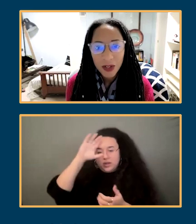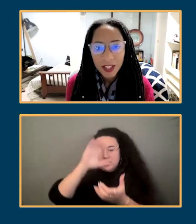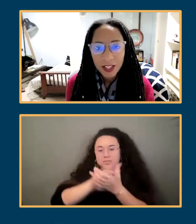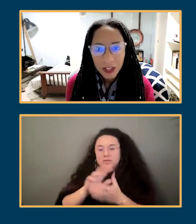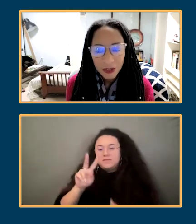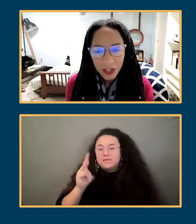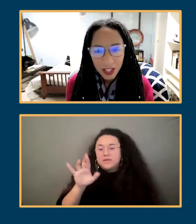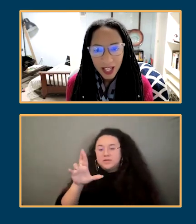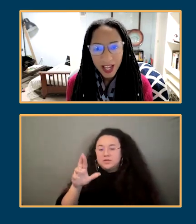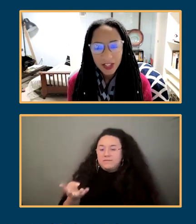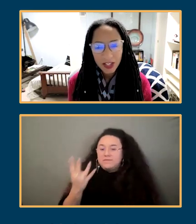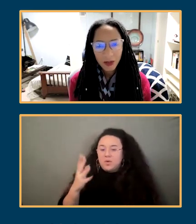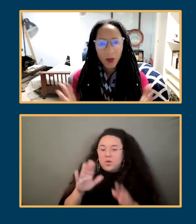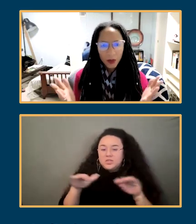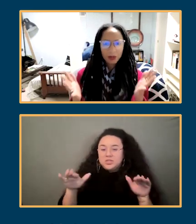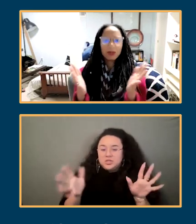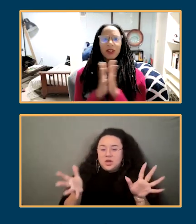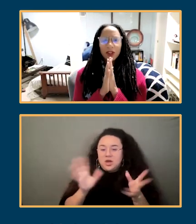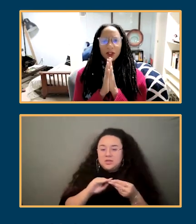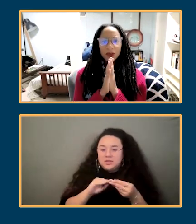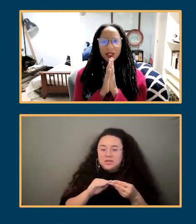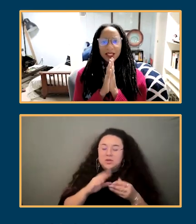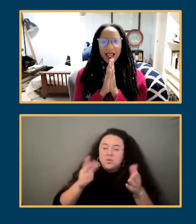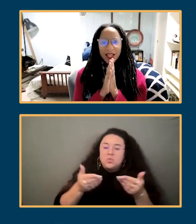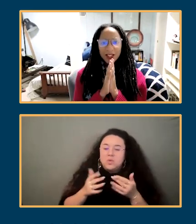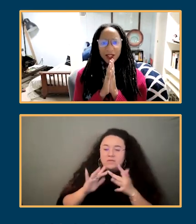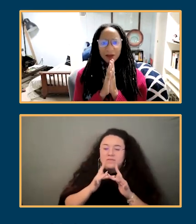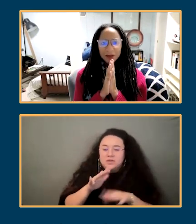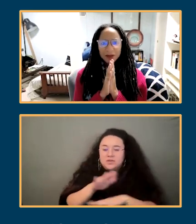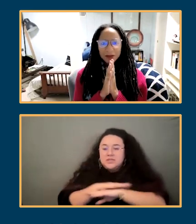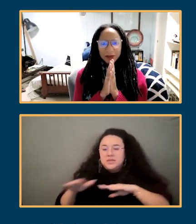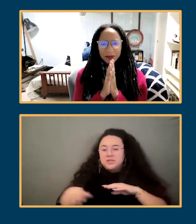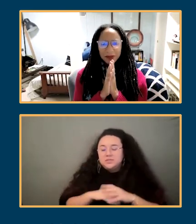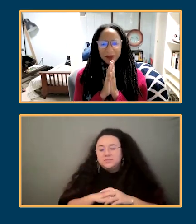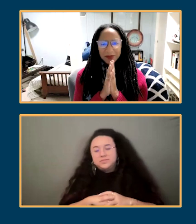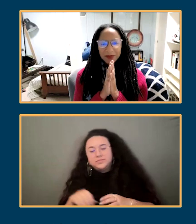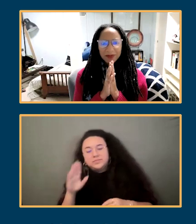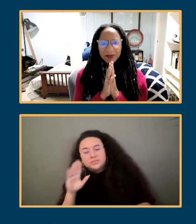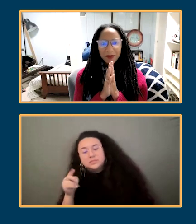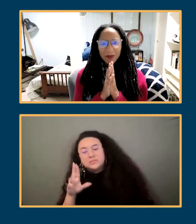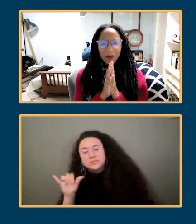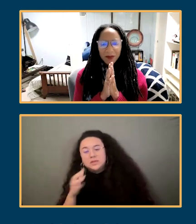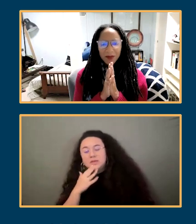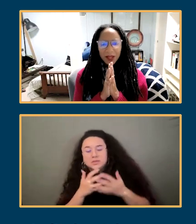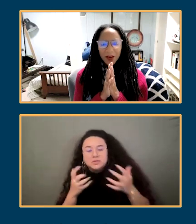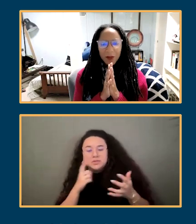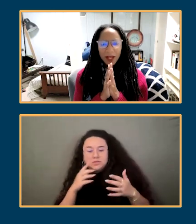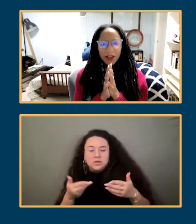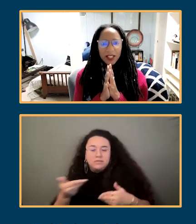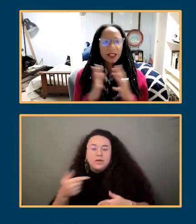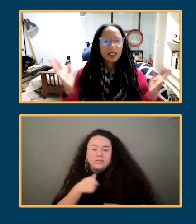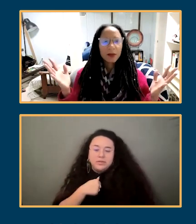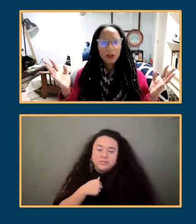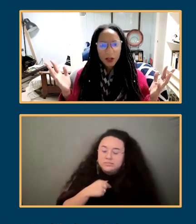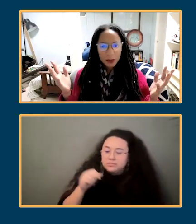have 4 children. Angela, welcome to the virtual stage. Hi, Lindsey. Thank you so much for having me. Oh